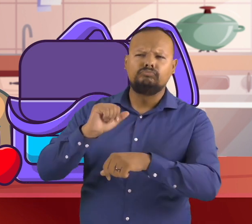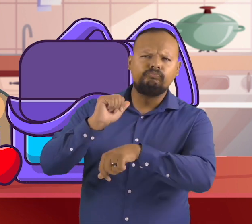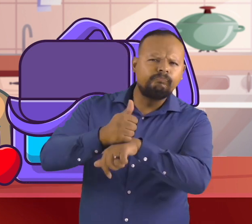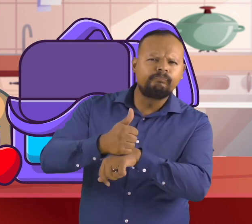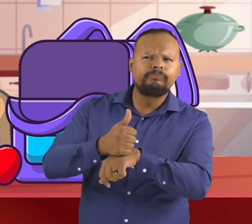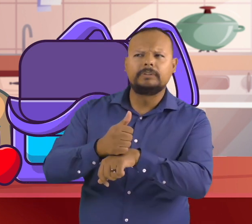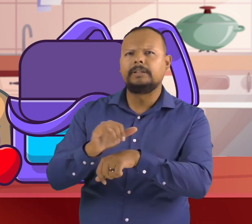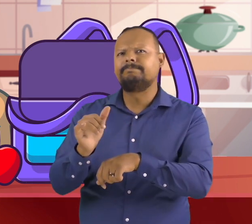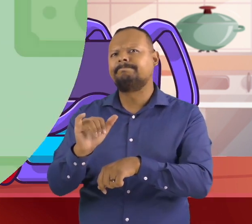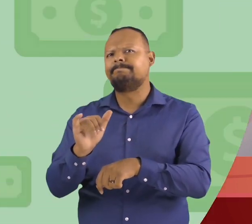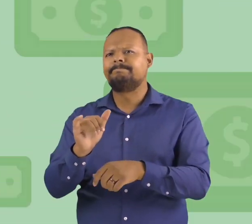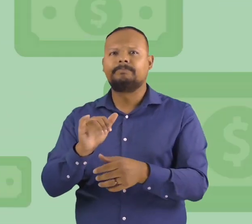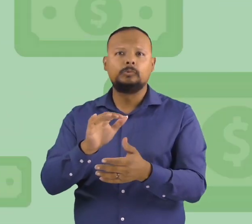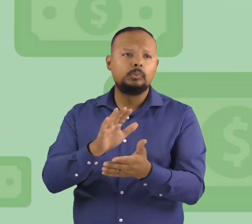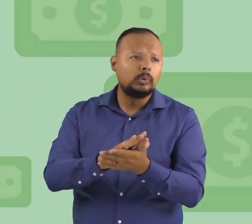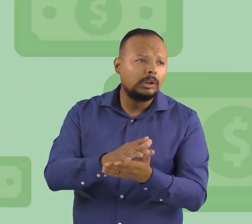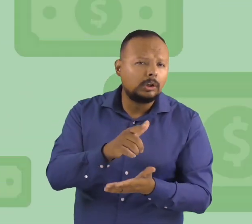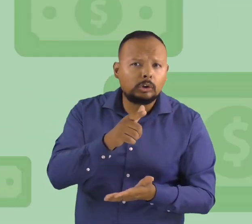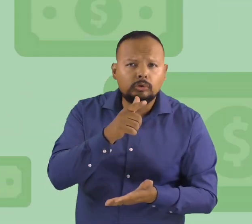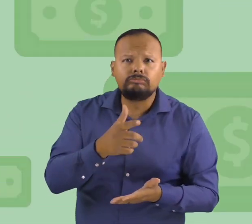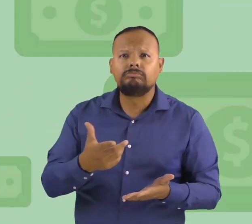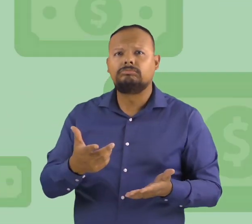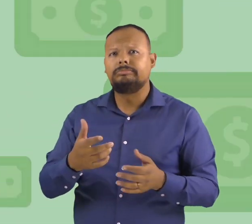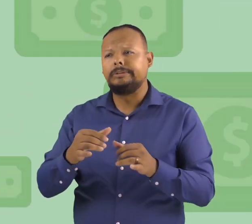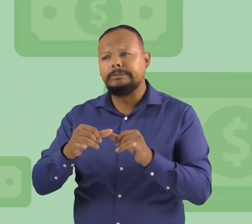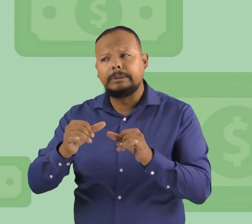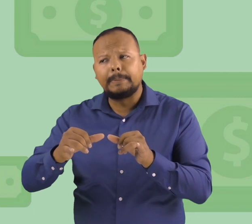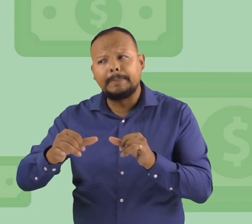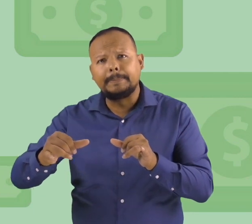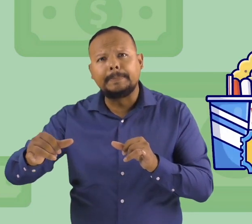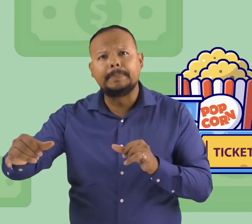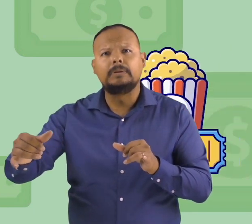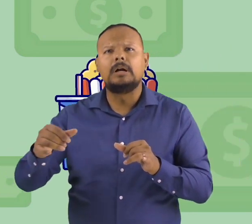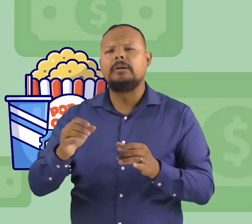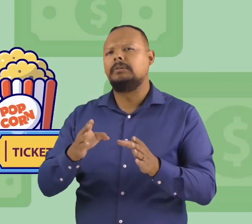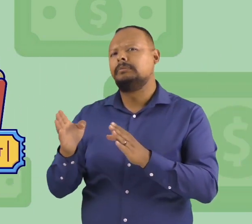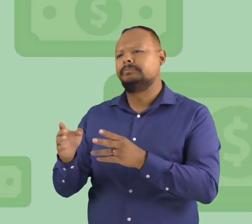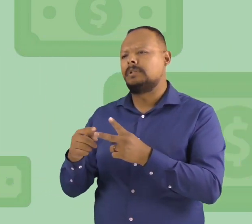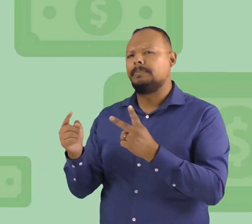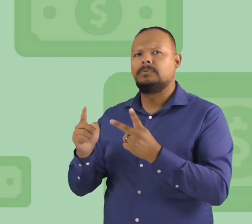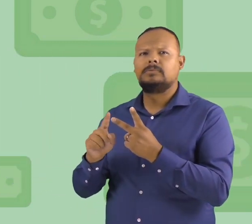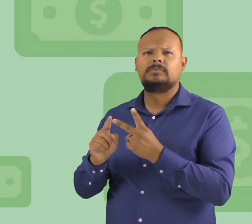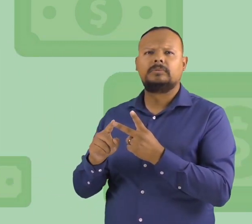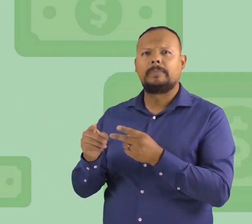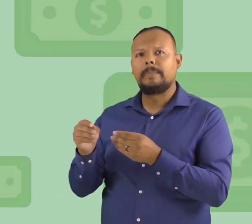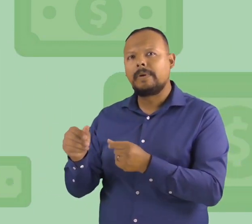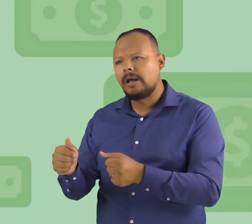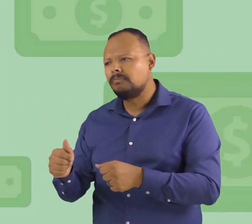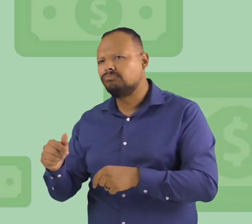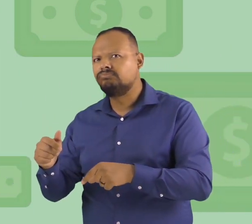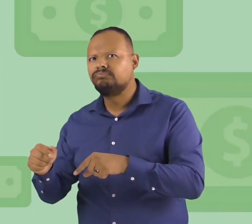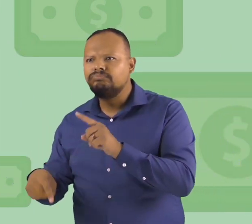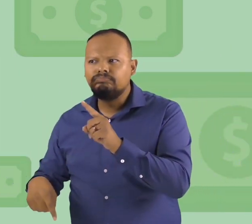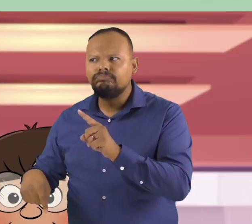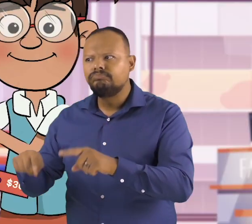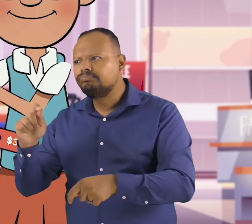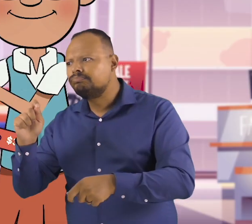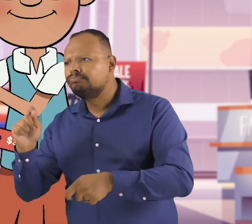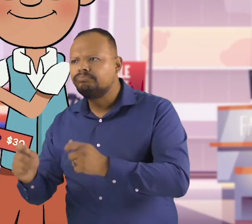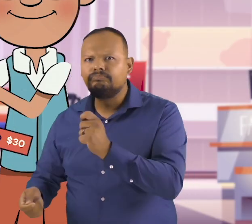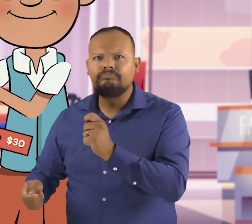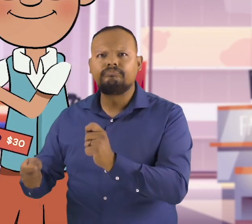like school lunch. Variable expenses are the opposite. They vary or change.